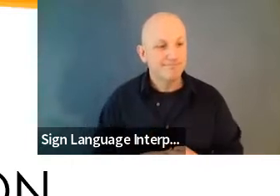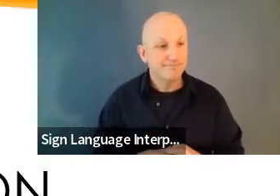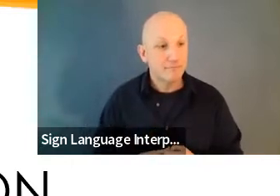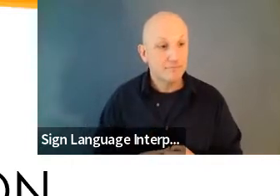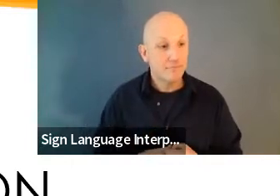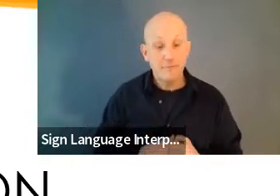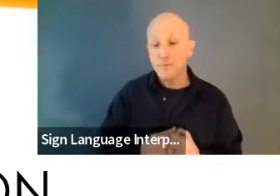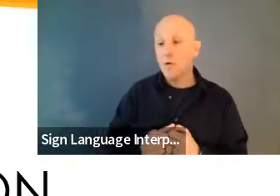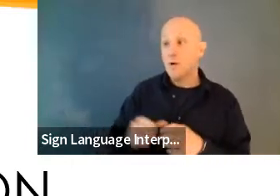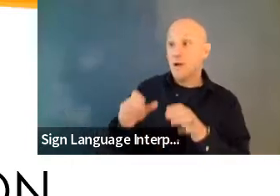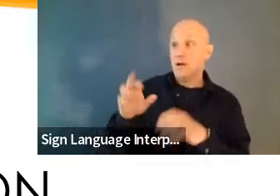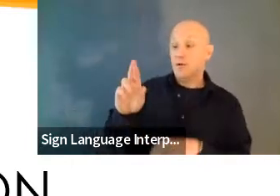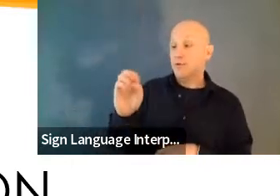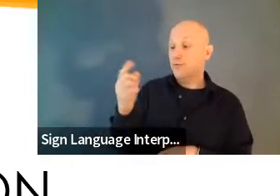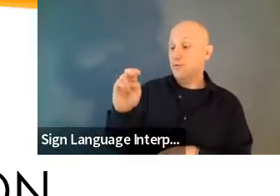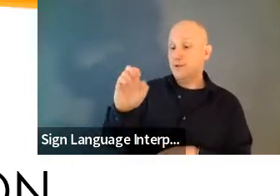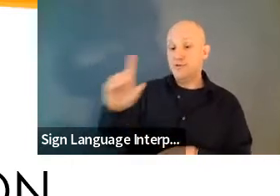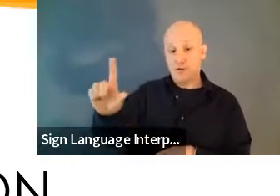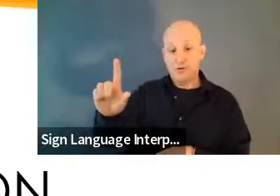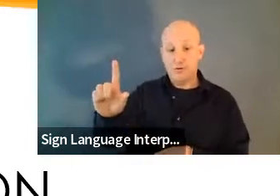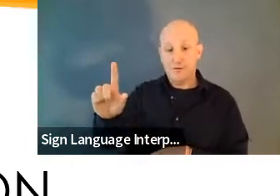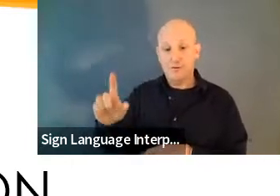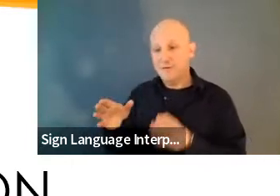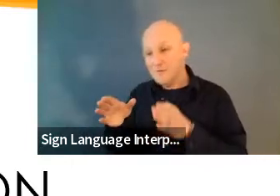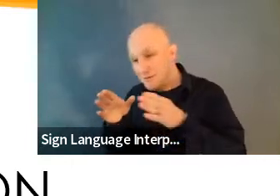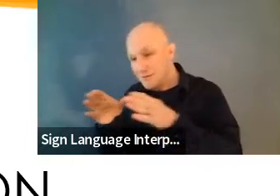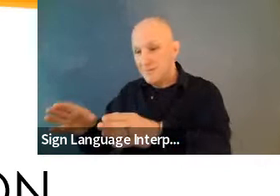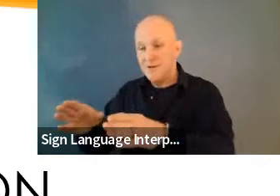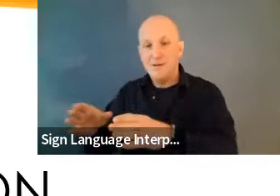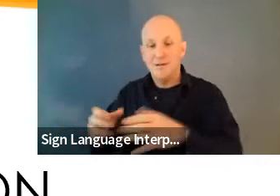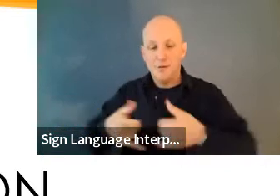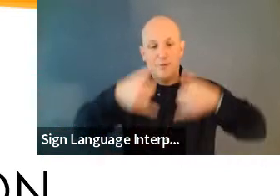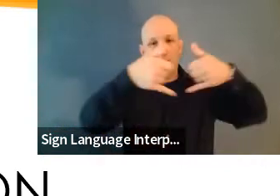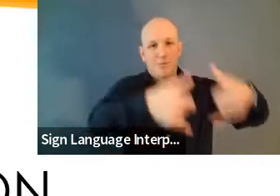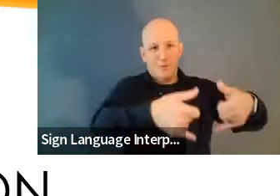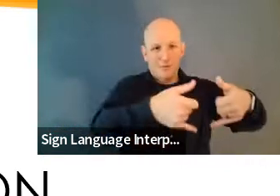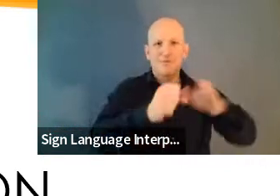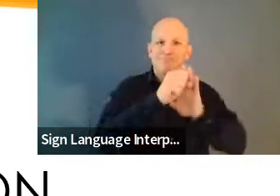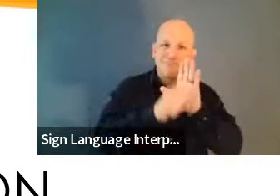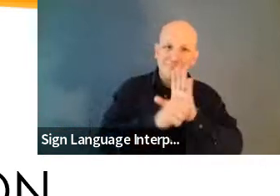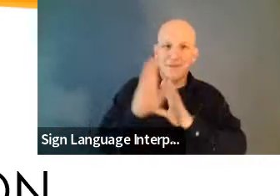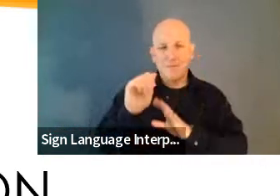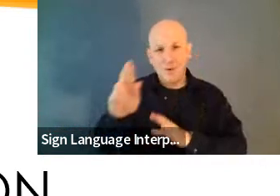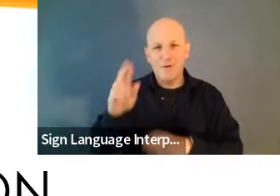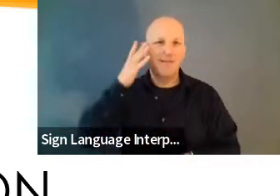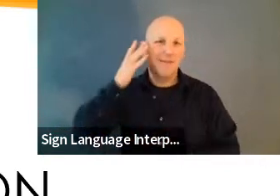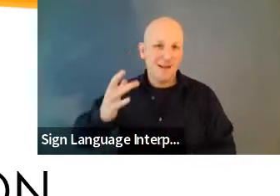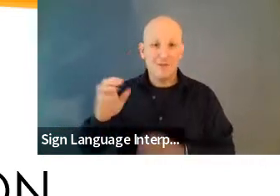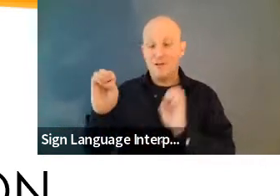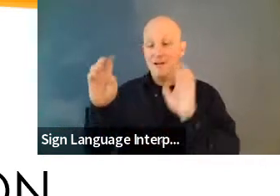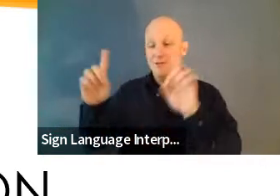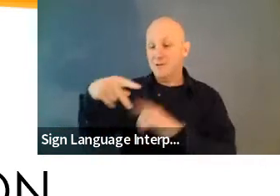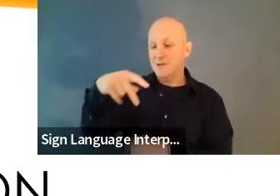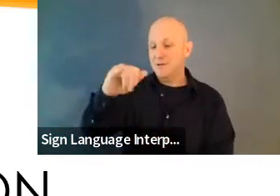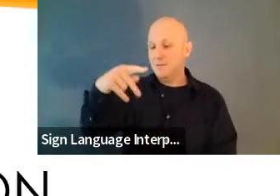regional pathway was awarded the 2020 State Bar of California Education Pipeline Award. This is an